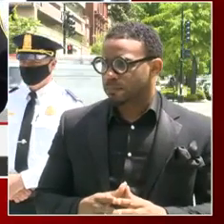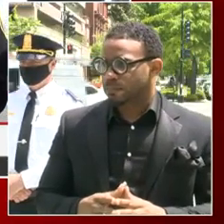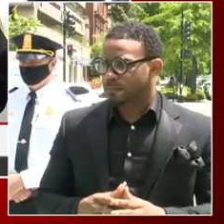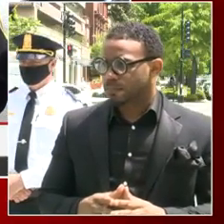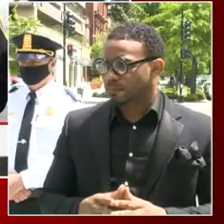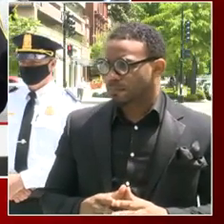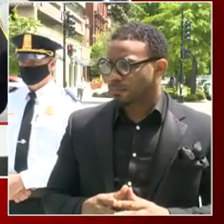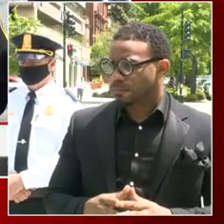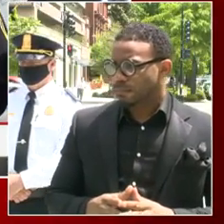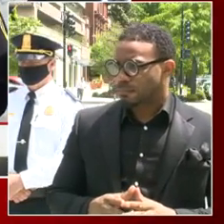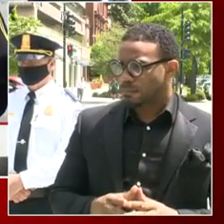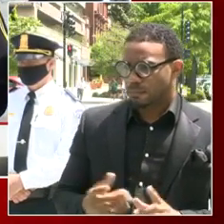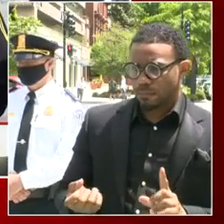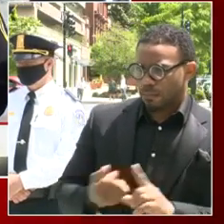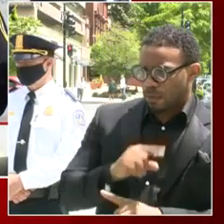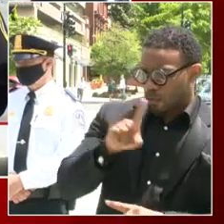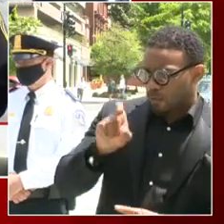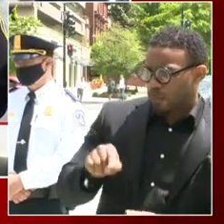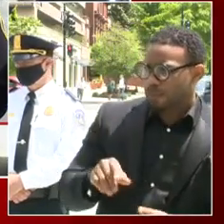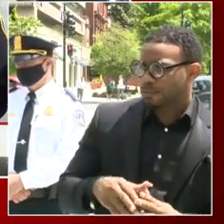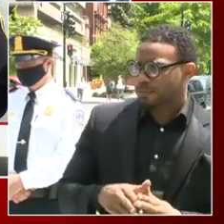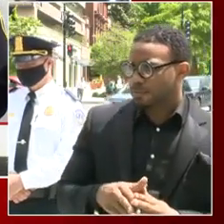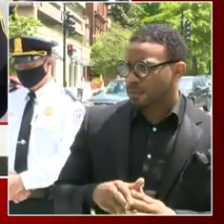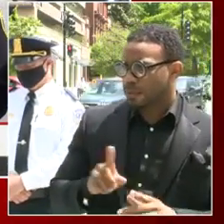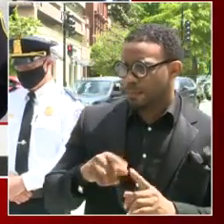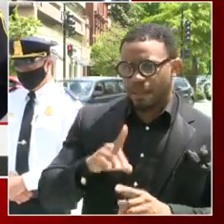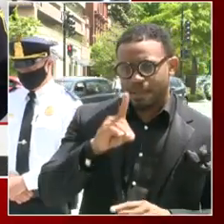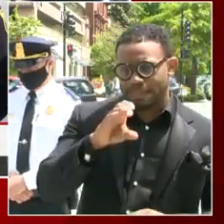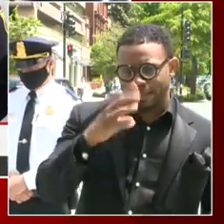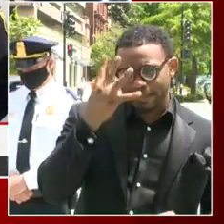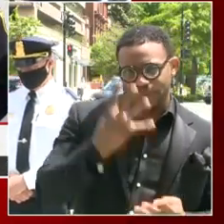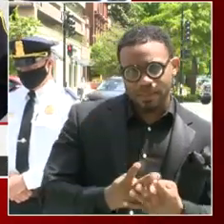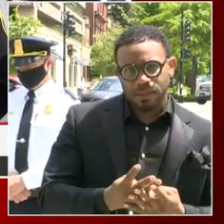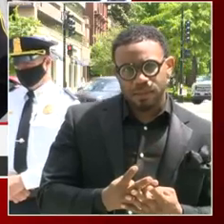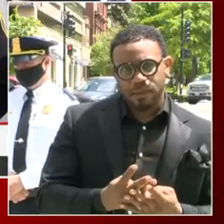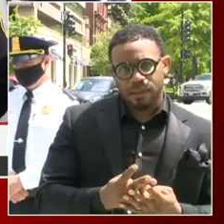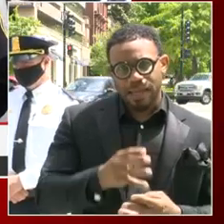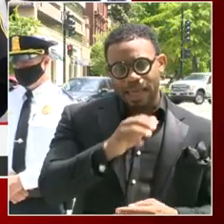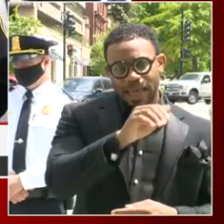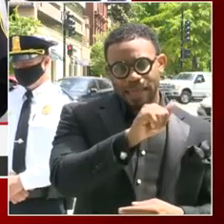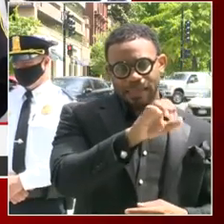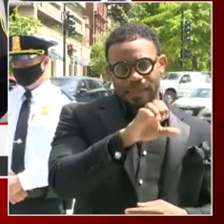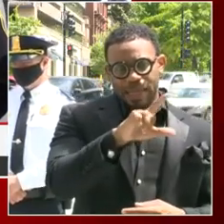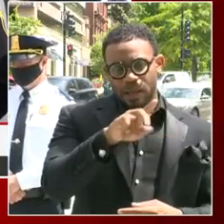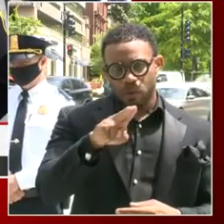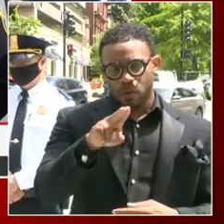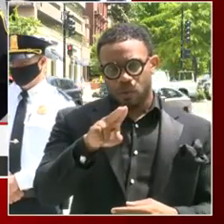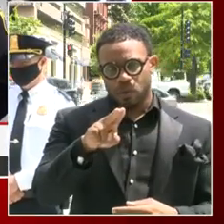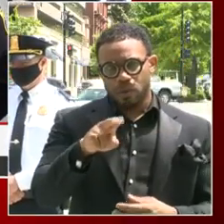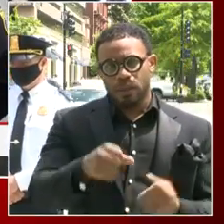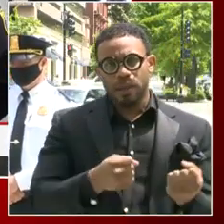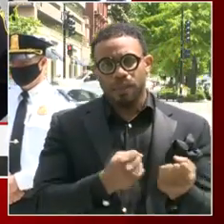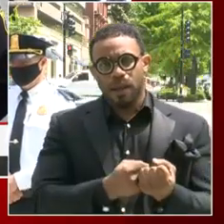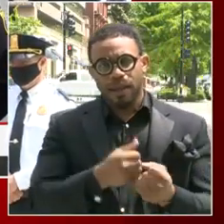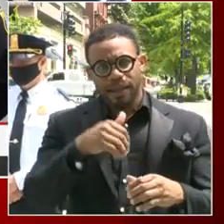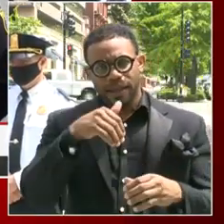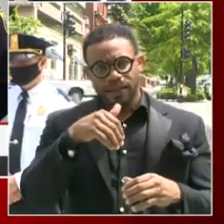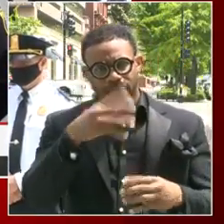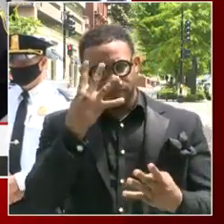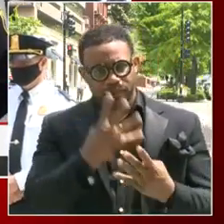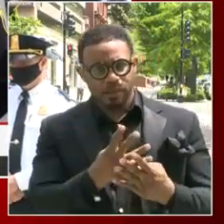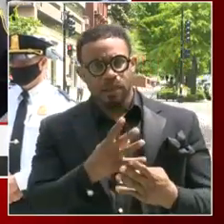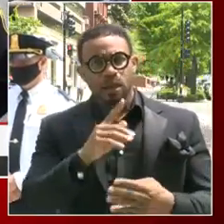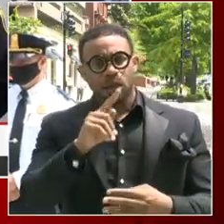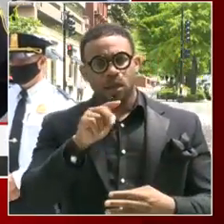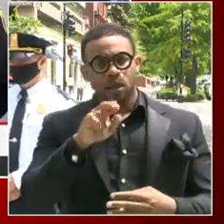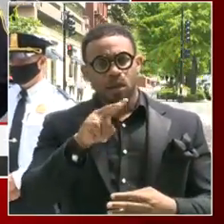And then I have one other off-topic question about D.C. jail. The ACLU has filed suit on behalf of an inmate, a